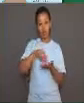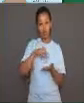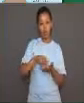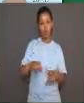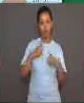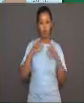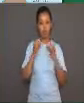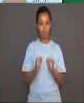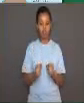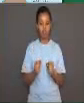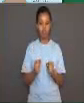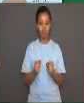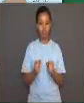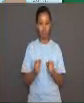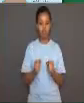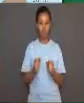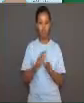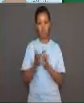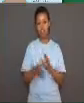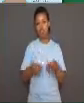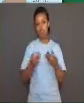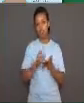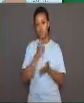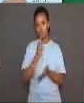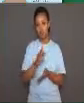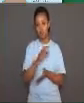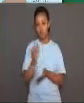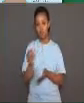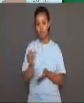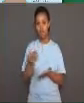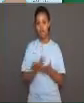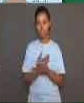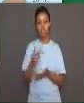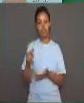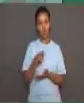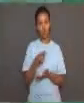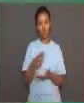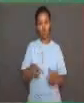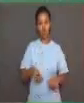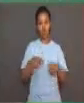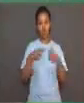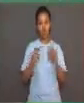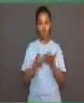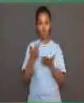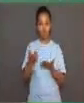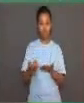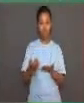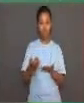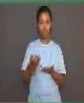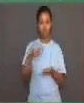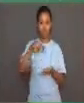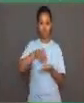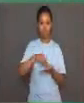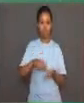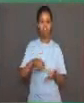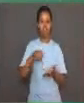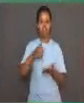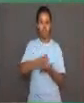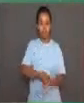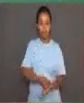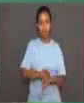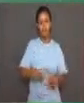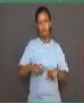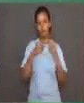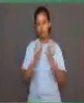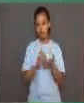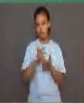were able to live in new environments and flourish. As humans began to